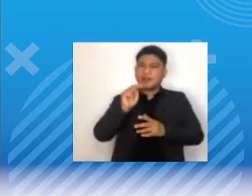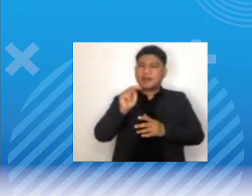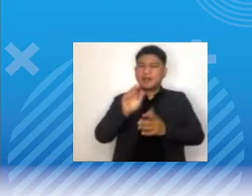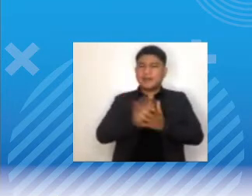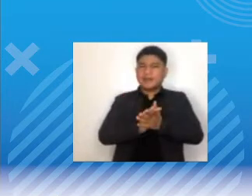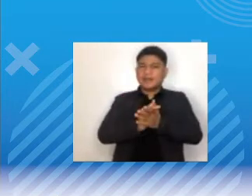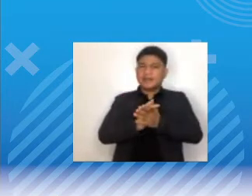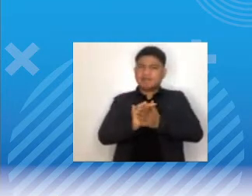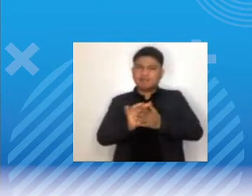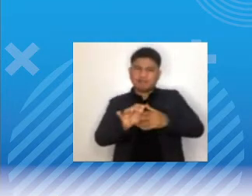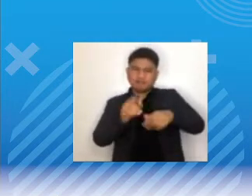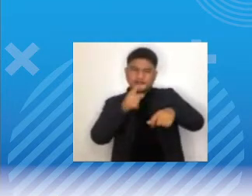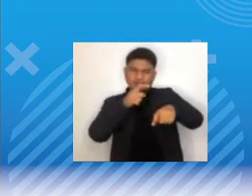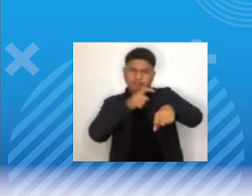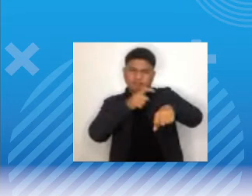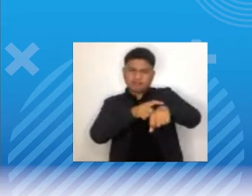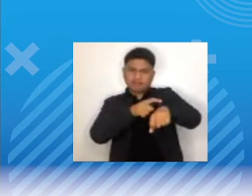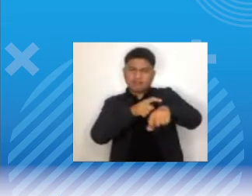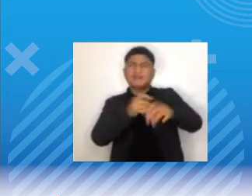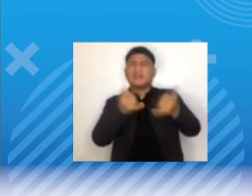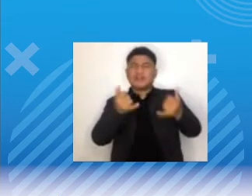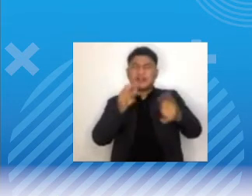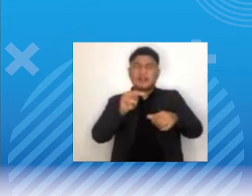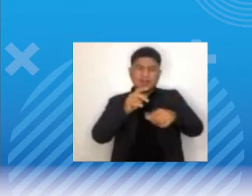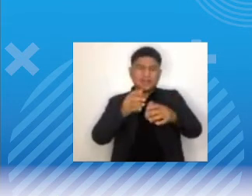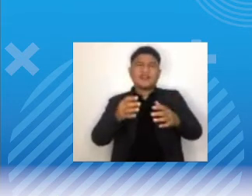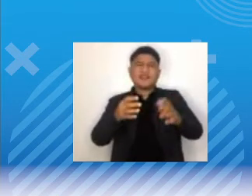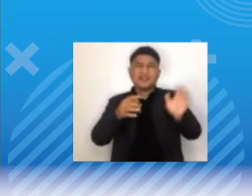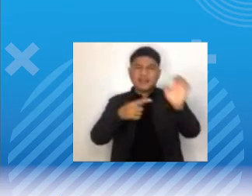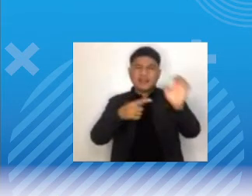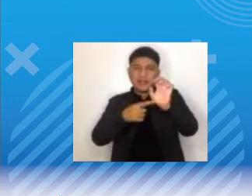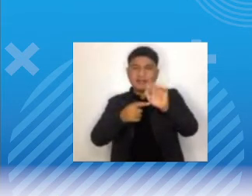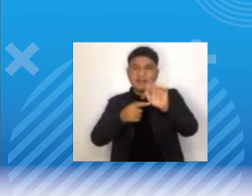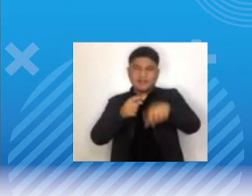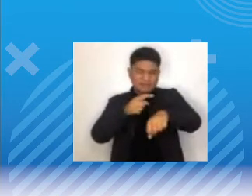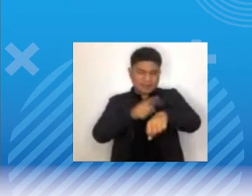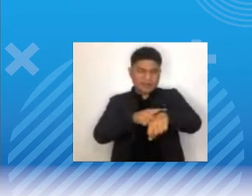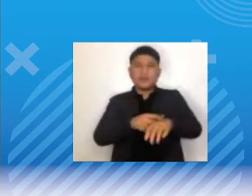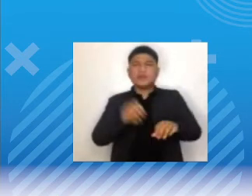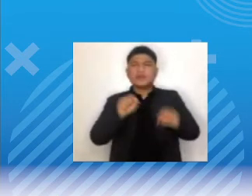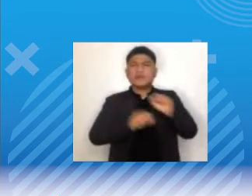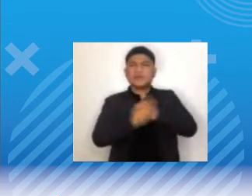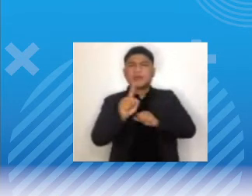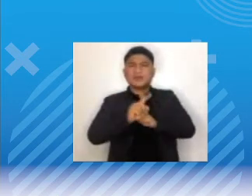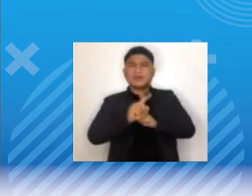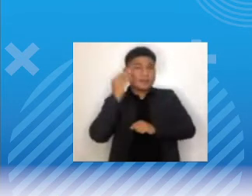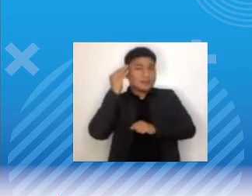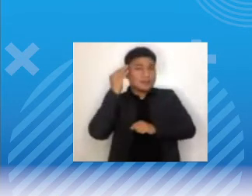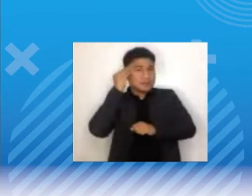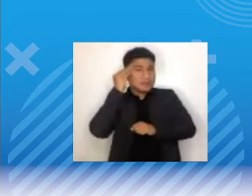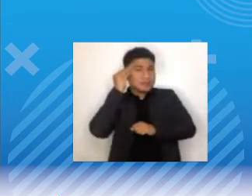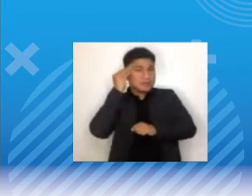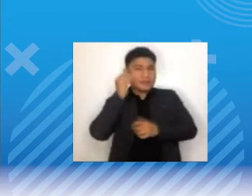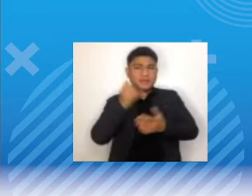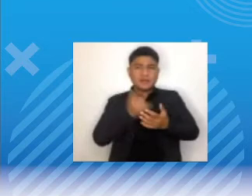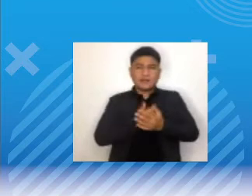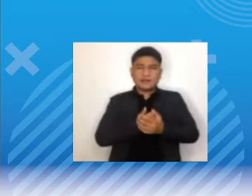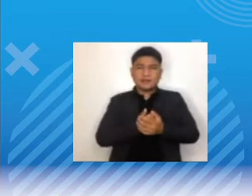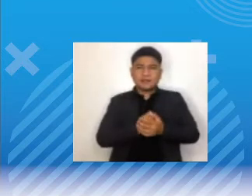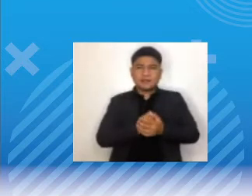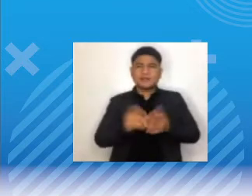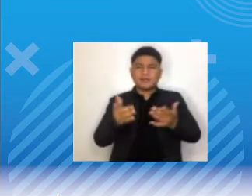yun lang, or panahon, yun lang. So ano ba yung mindfulness? The formal definition is